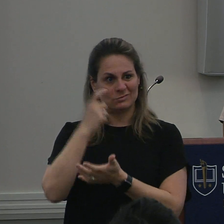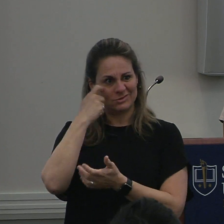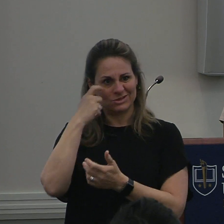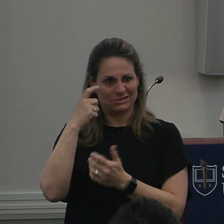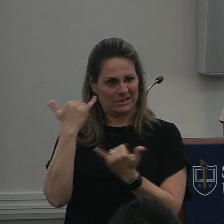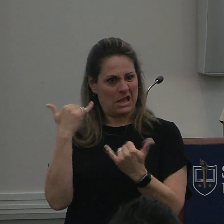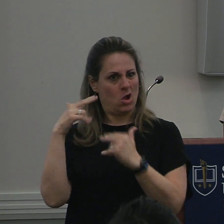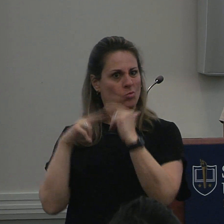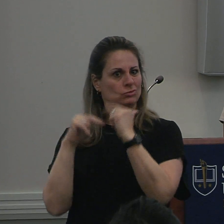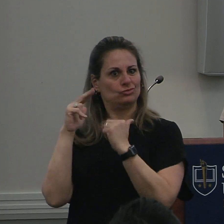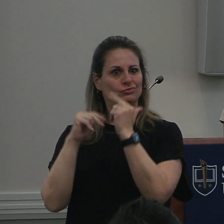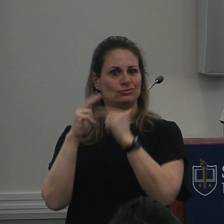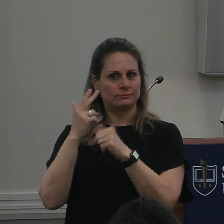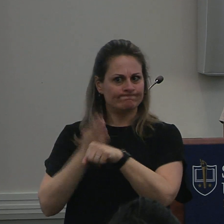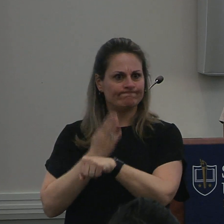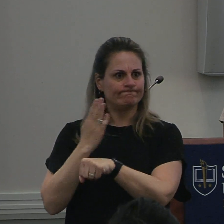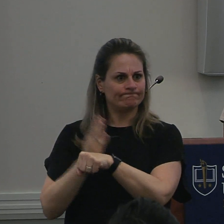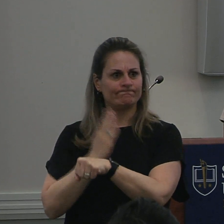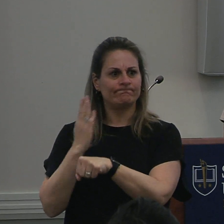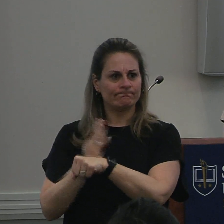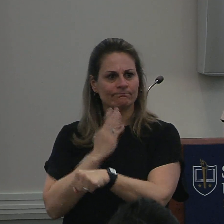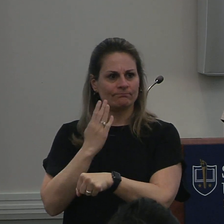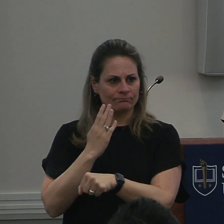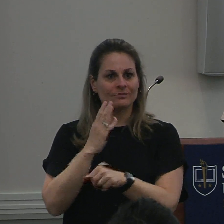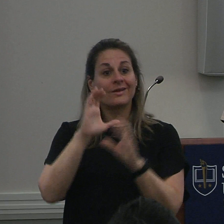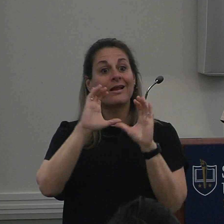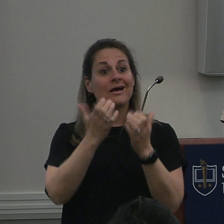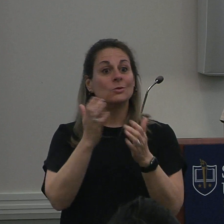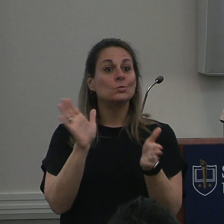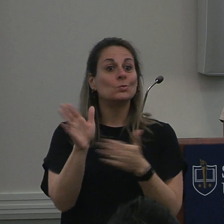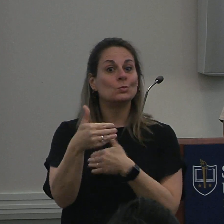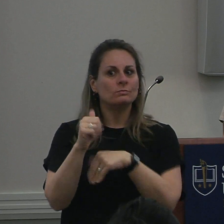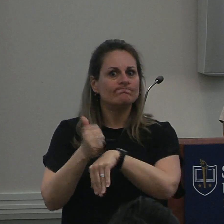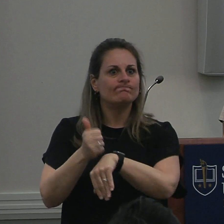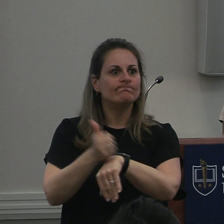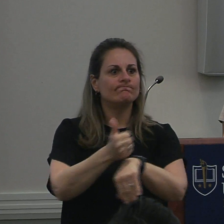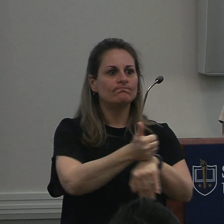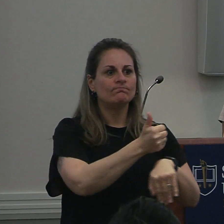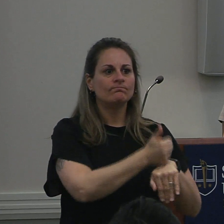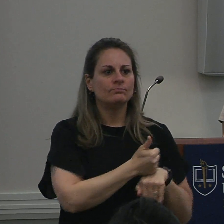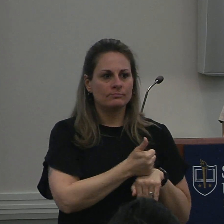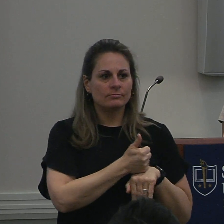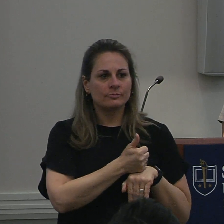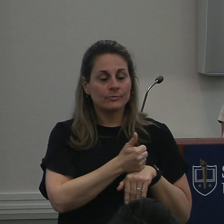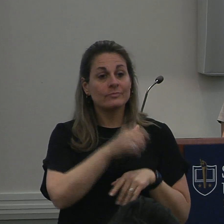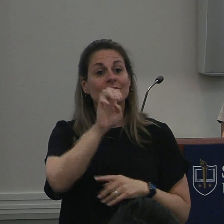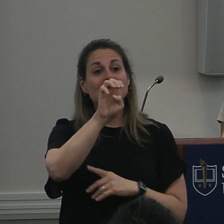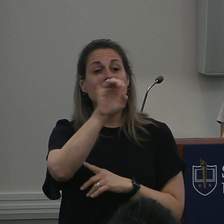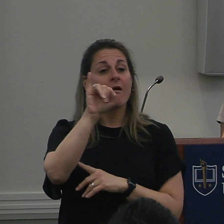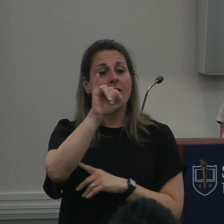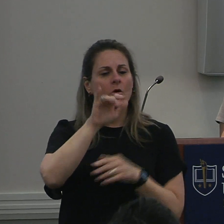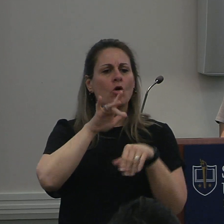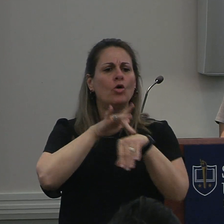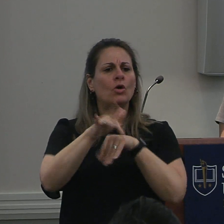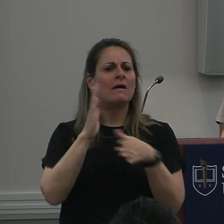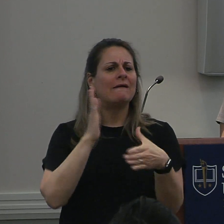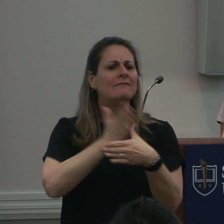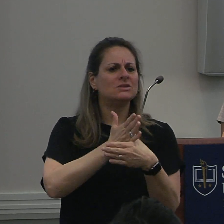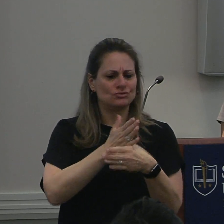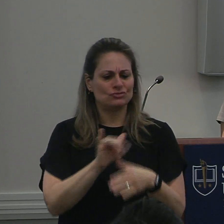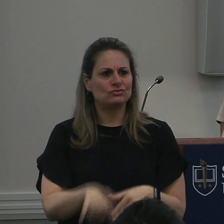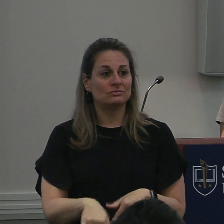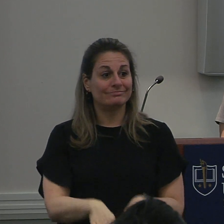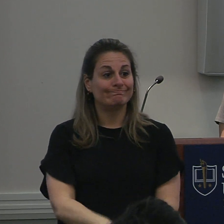outdoor rooftop classroom, establish an early childhood and pre-K pathway, and create a sensory garden, a therapeutic